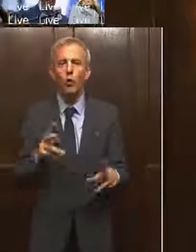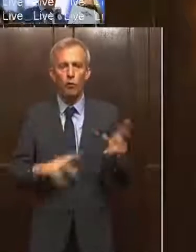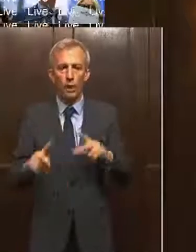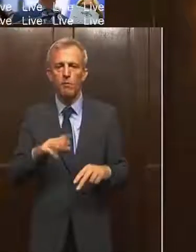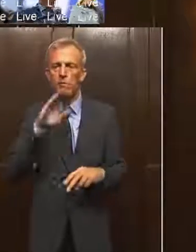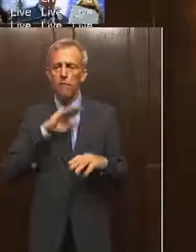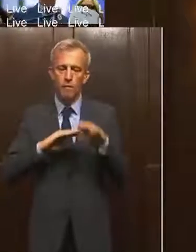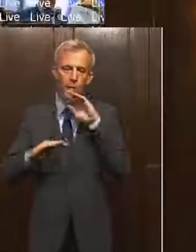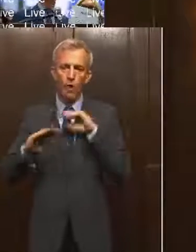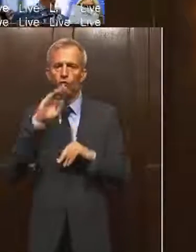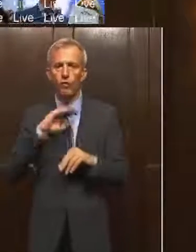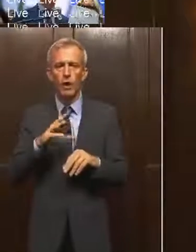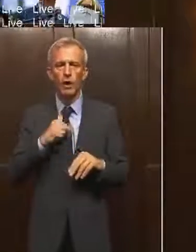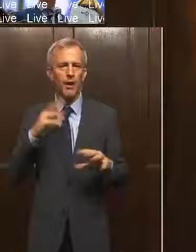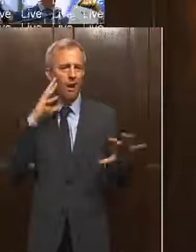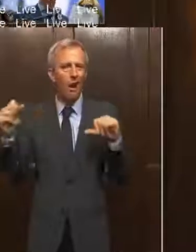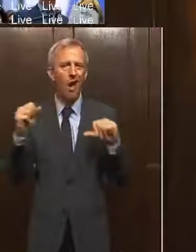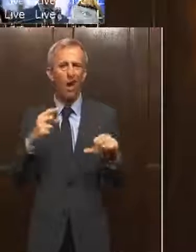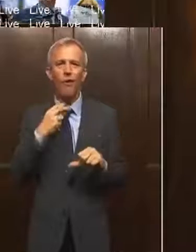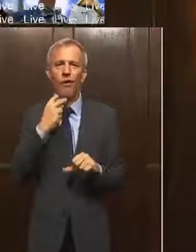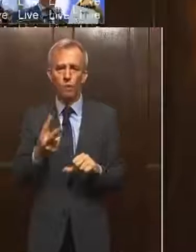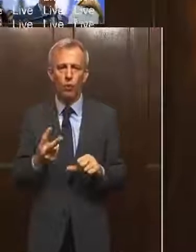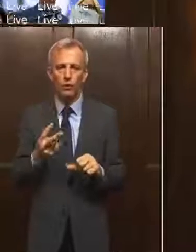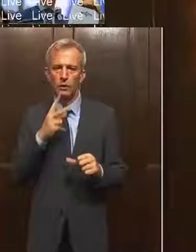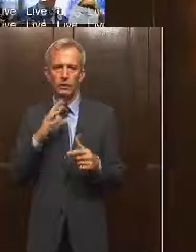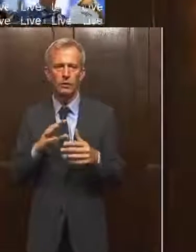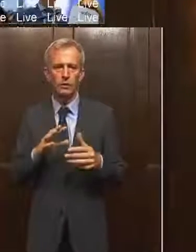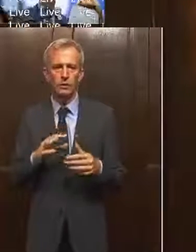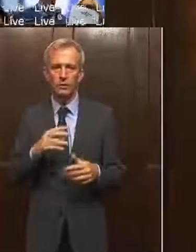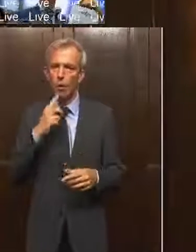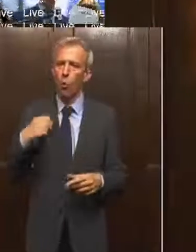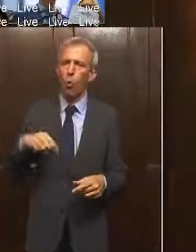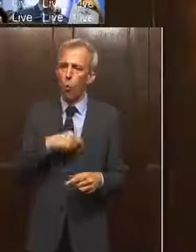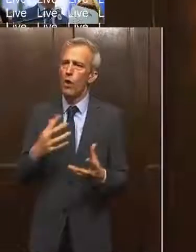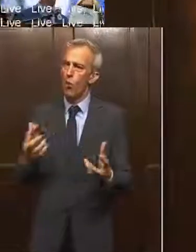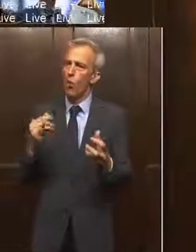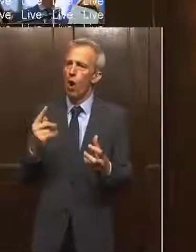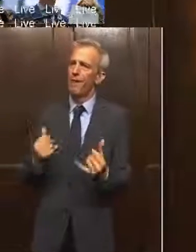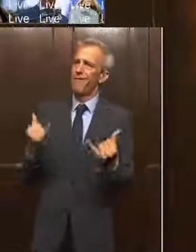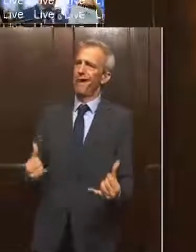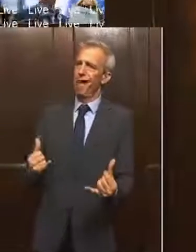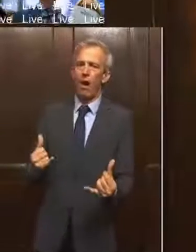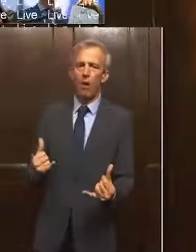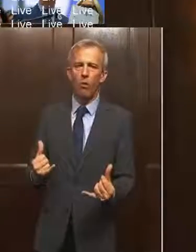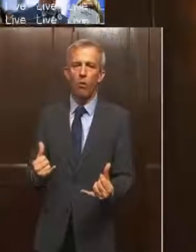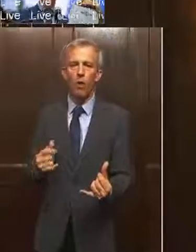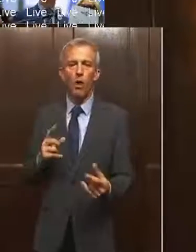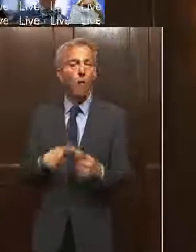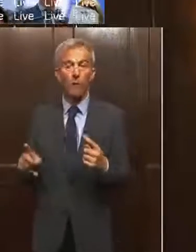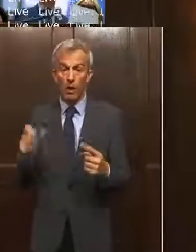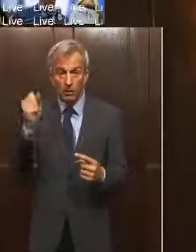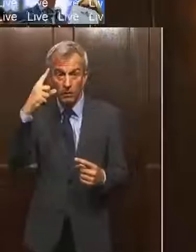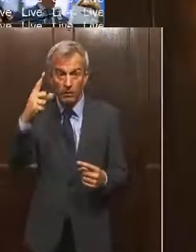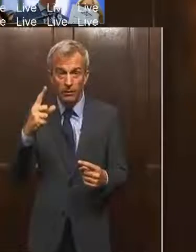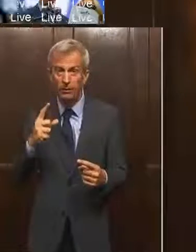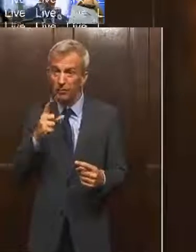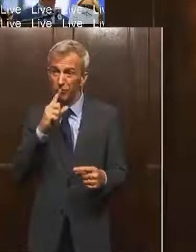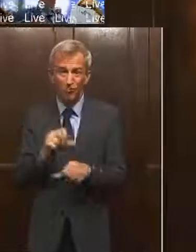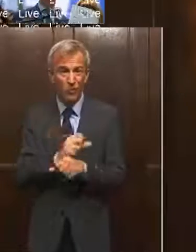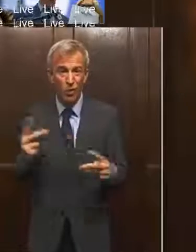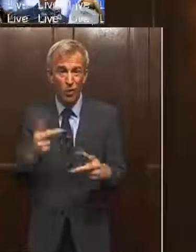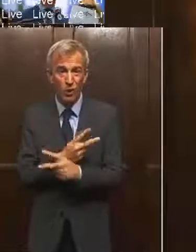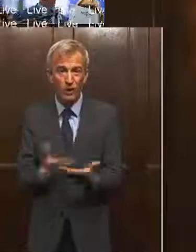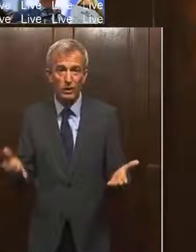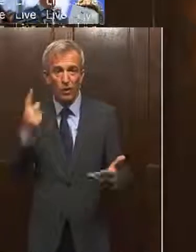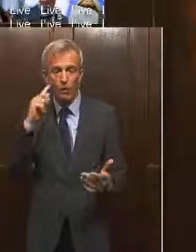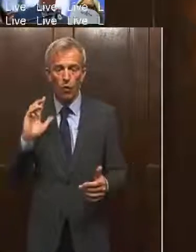oftentimes loud voices saying, we want this now. But it's the worst thing for both our health and for those who